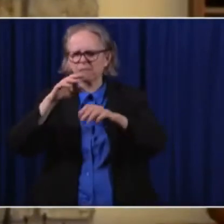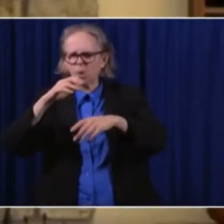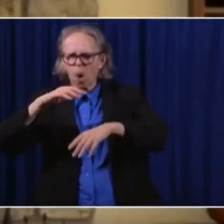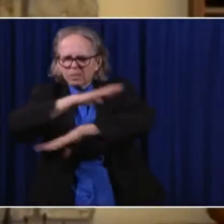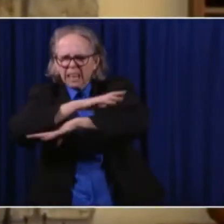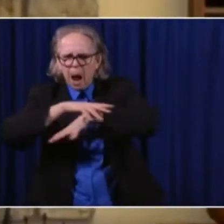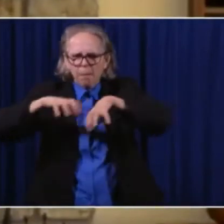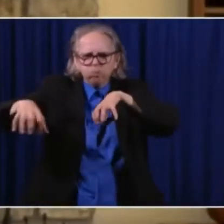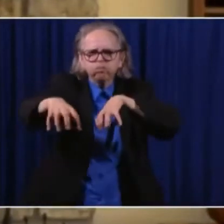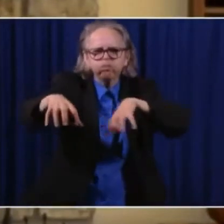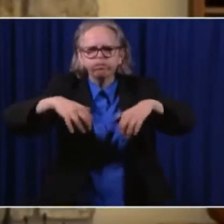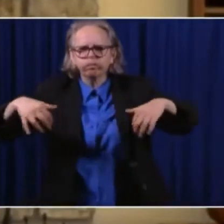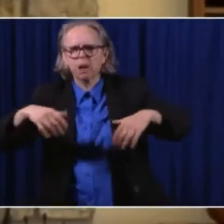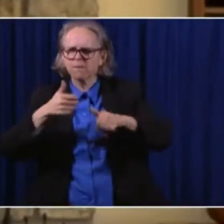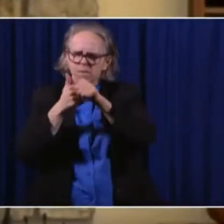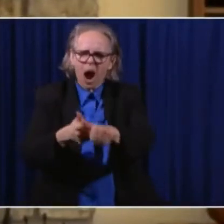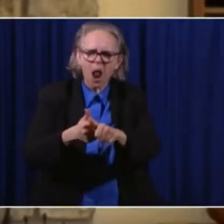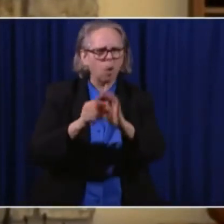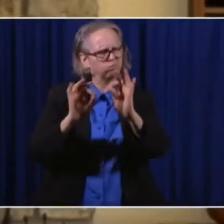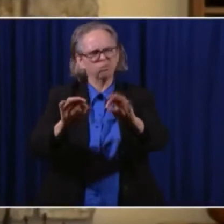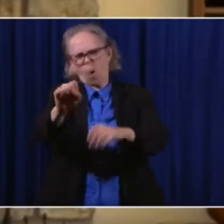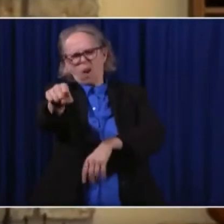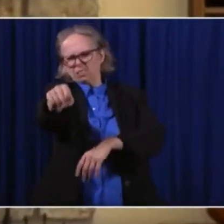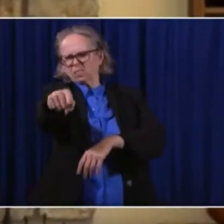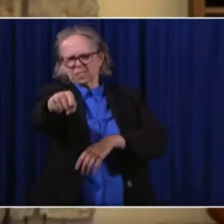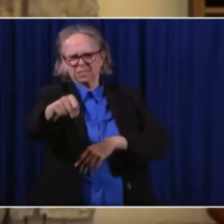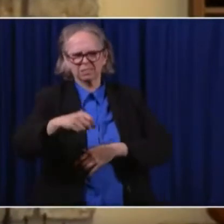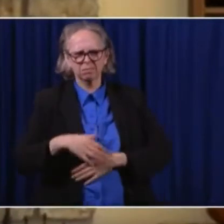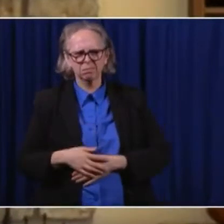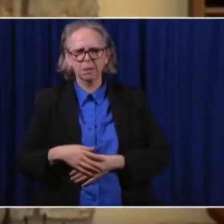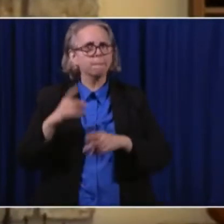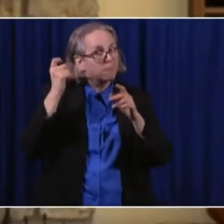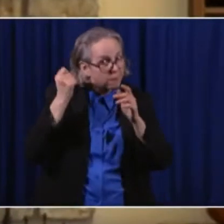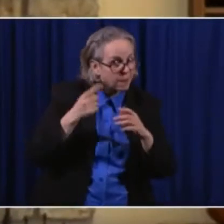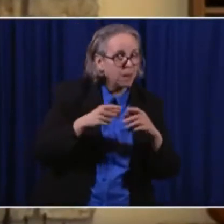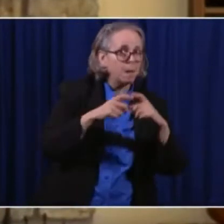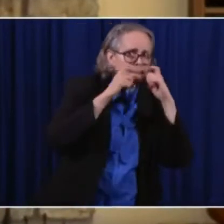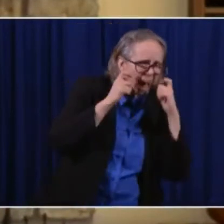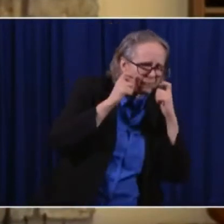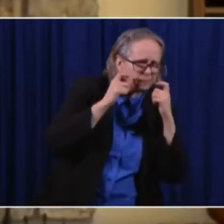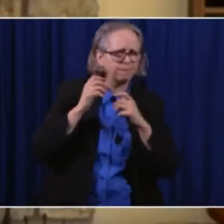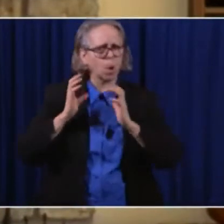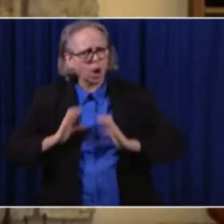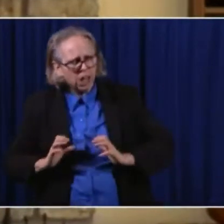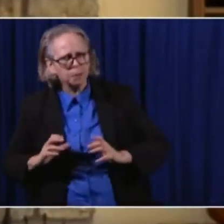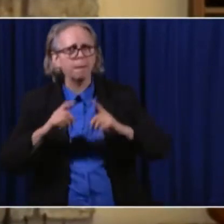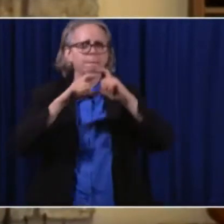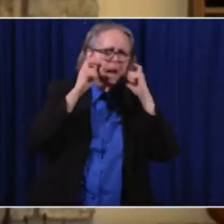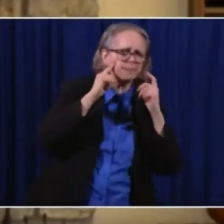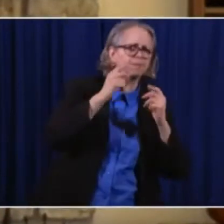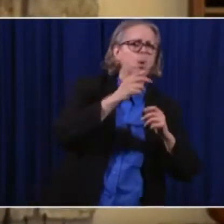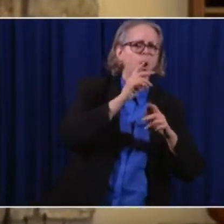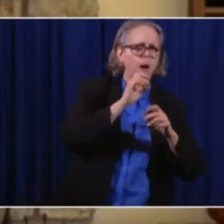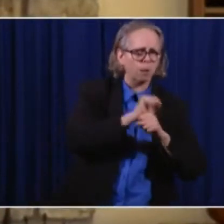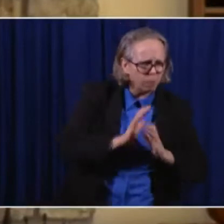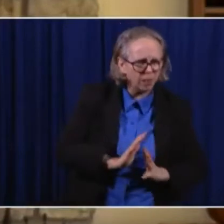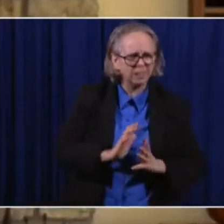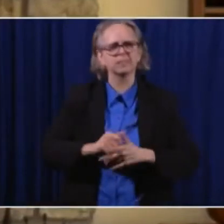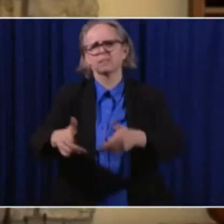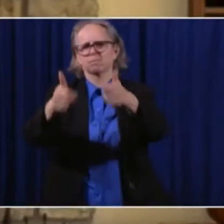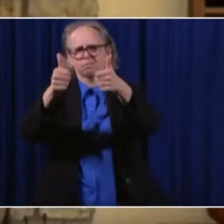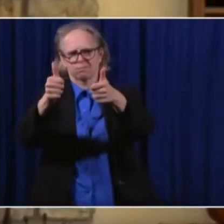under. They need to have people with masks and do everything they need to do. But the vast majority of restaurants are doing what we have asked them to do